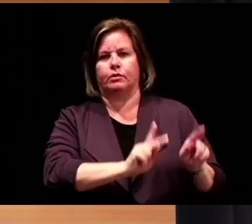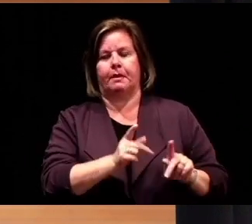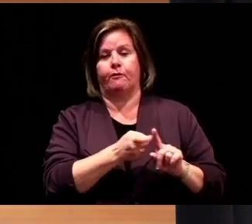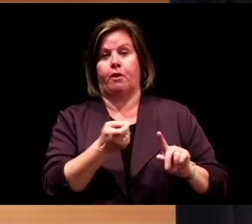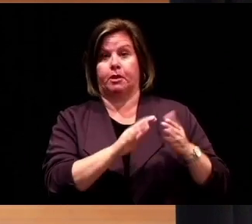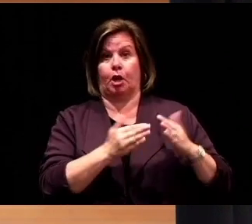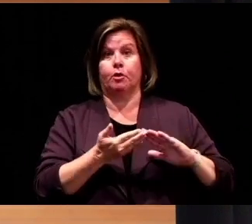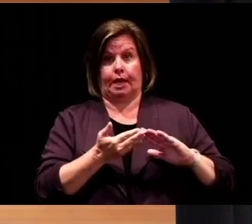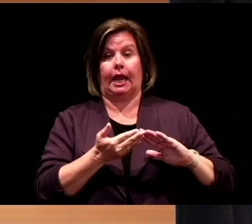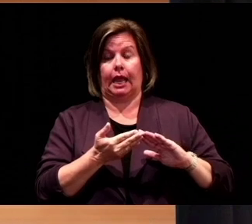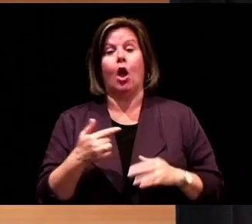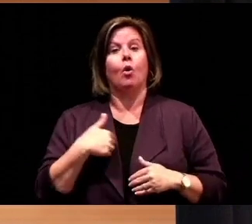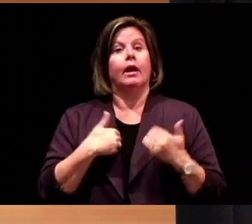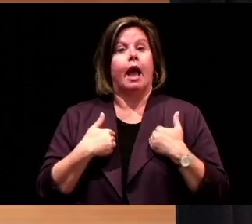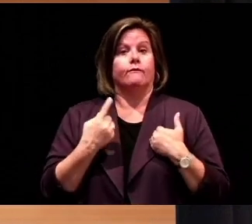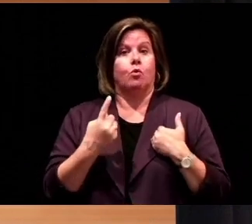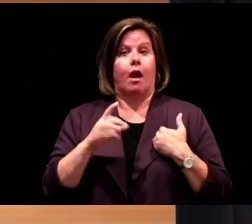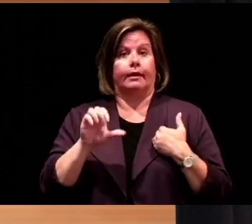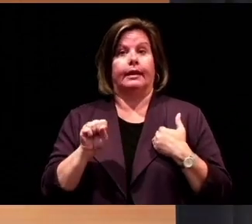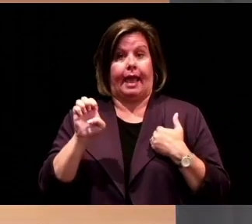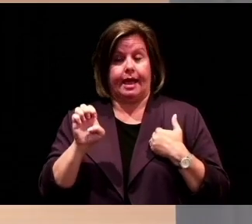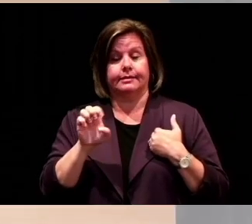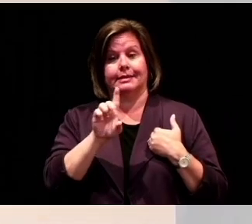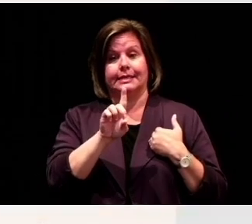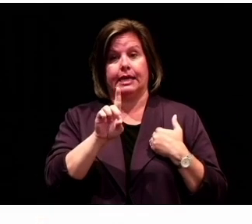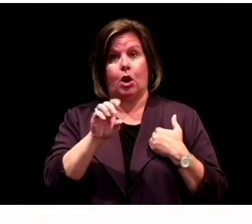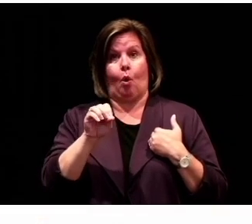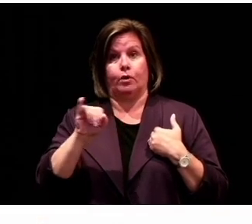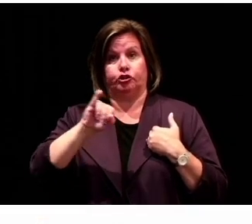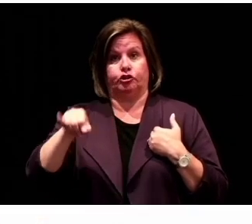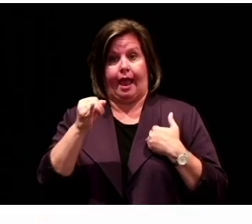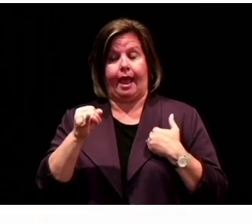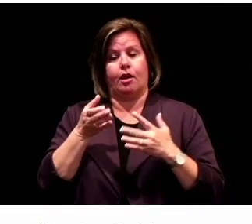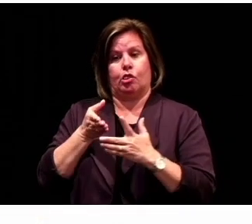There's two different philosophical approach. One is that